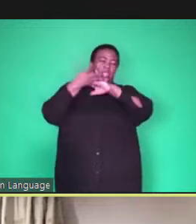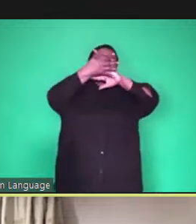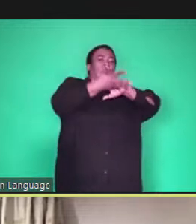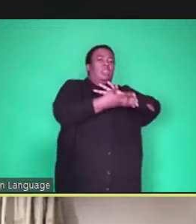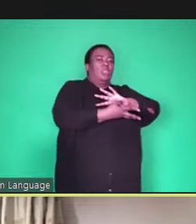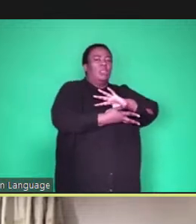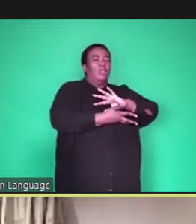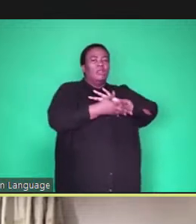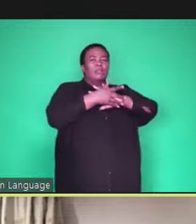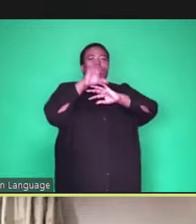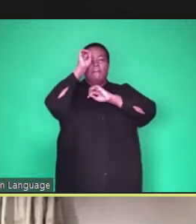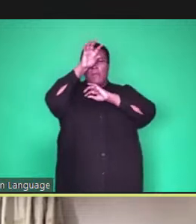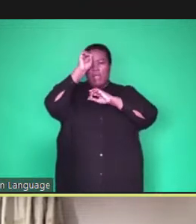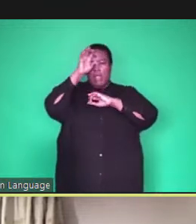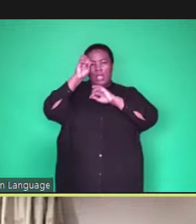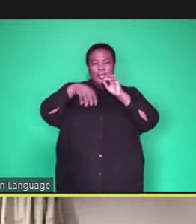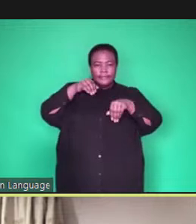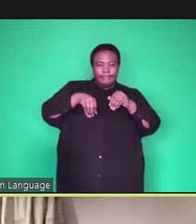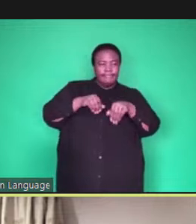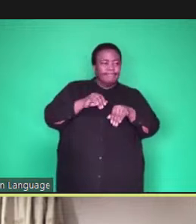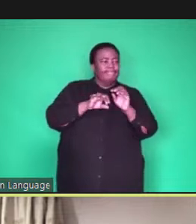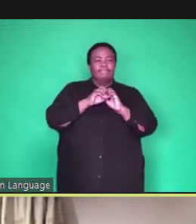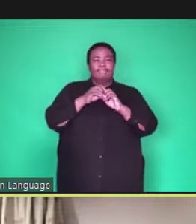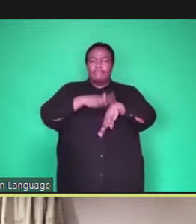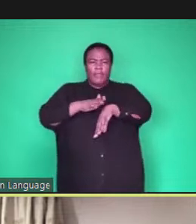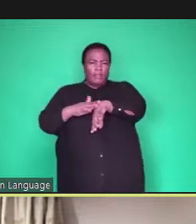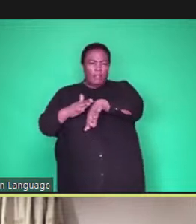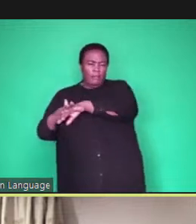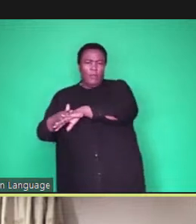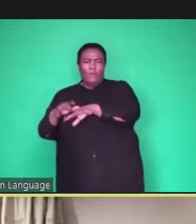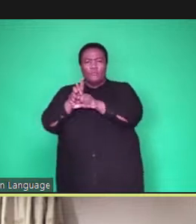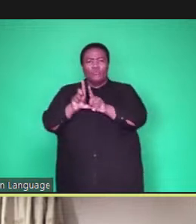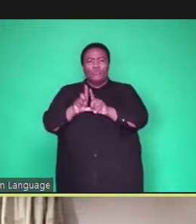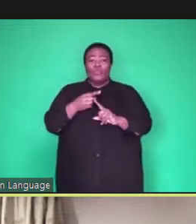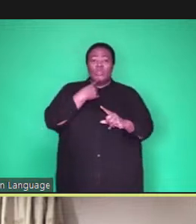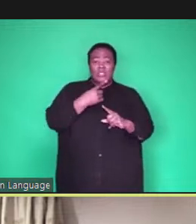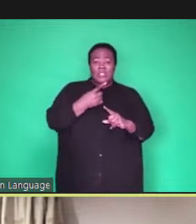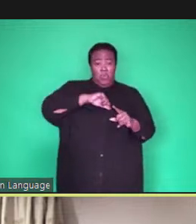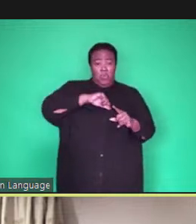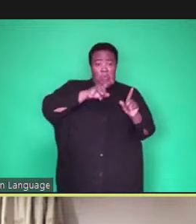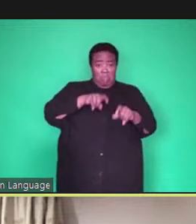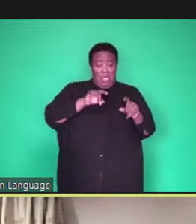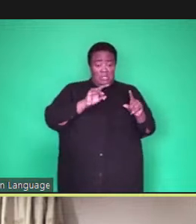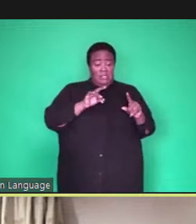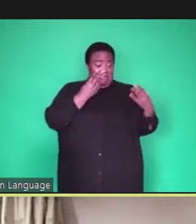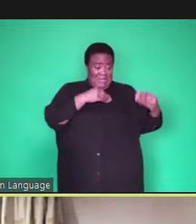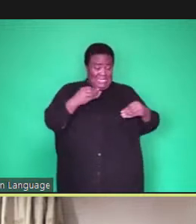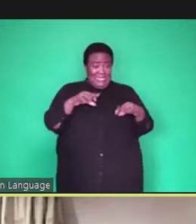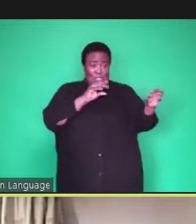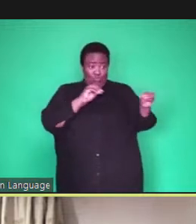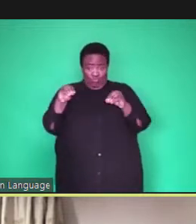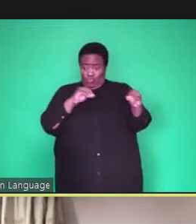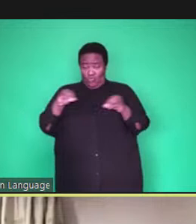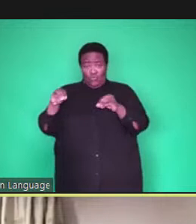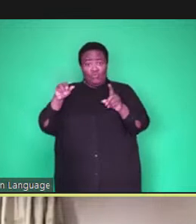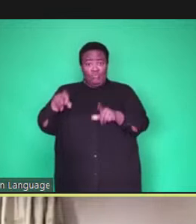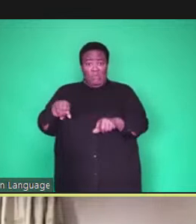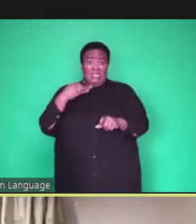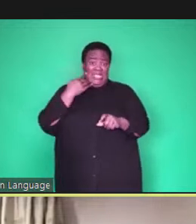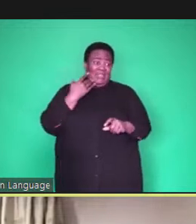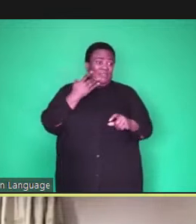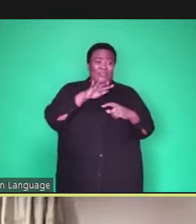more. It even goes as far to say that we need to be able to move businesses that are in climate vulnerable